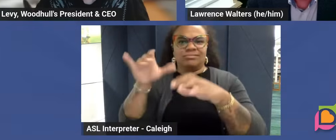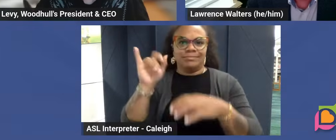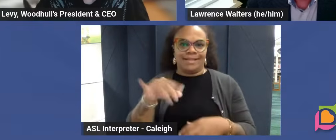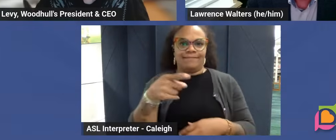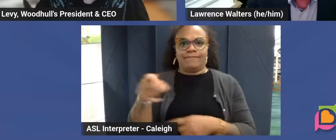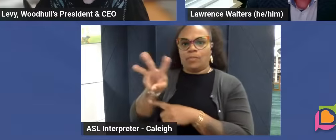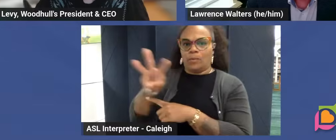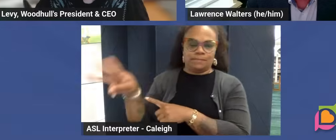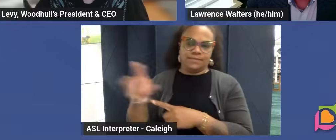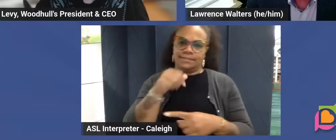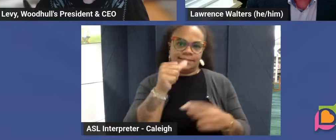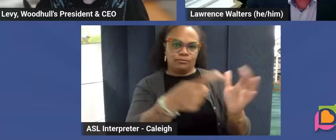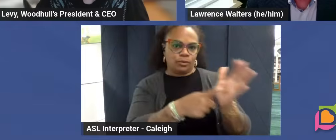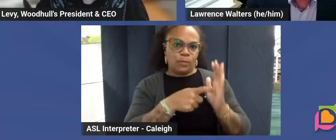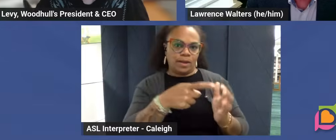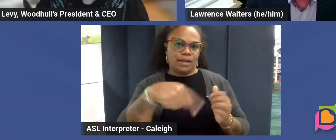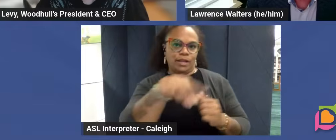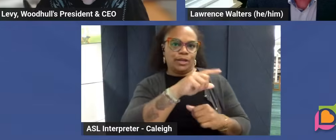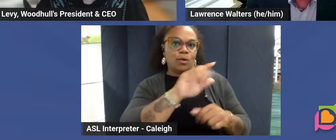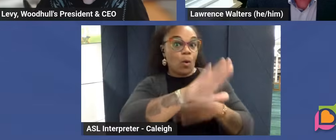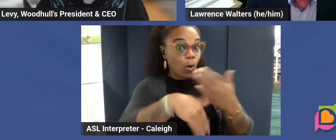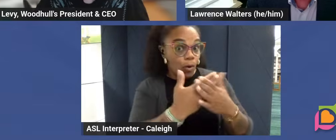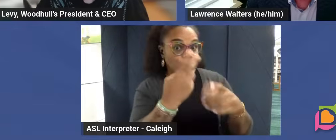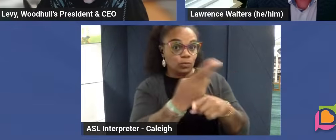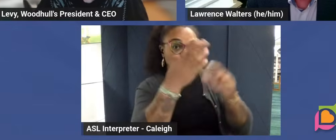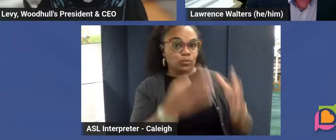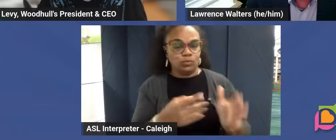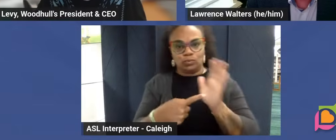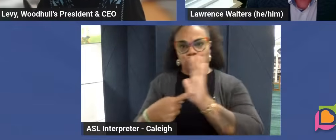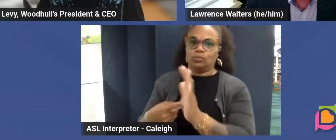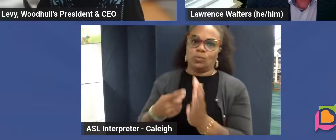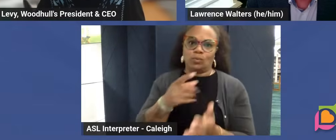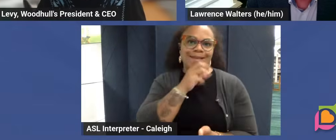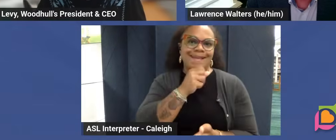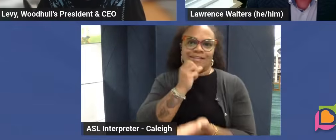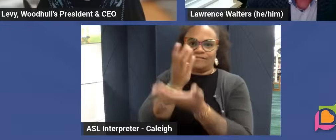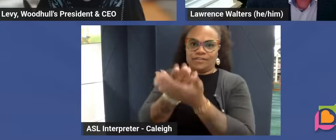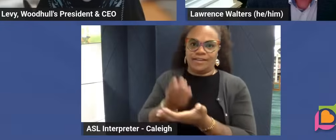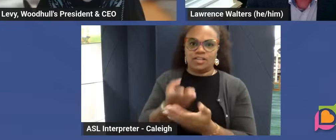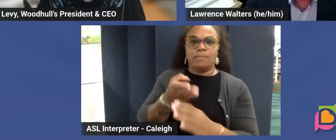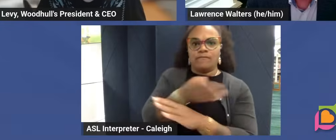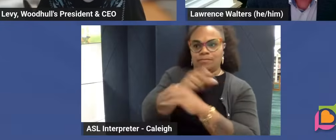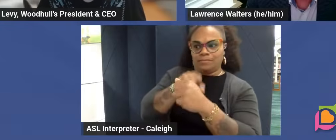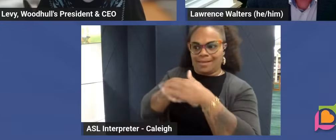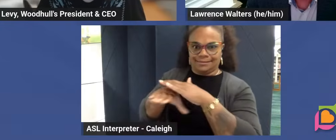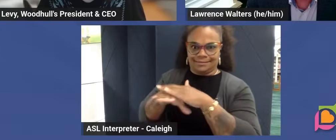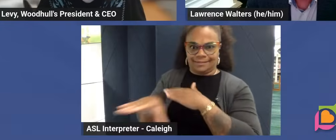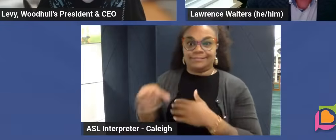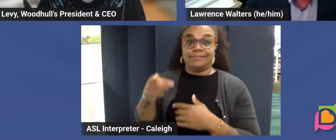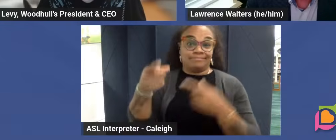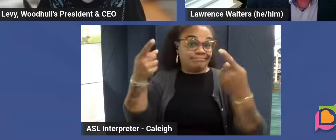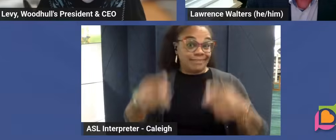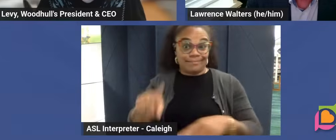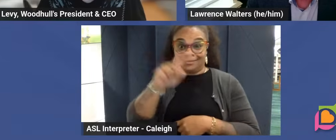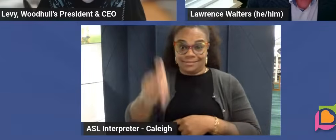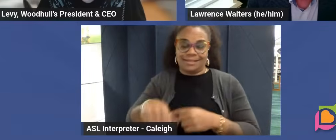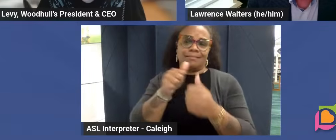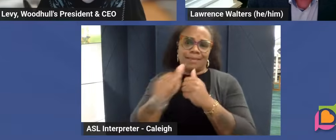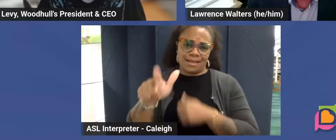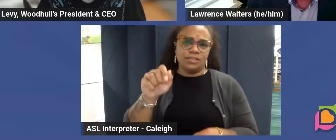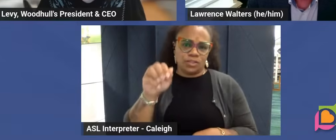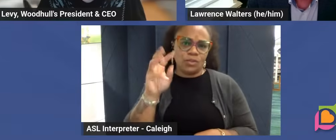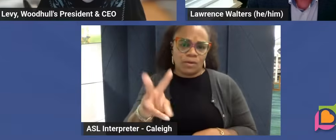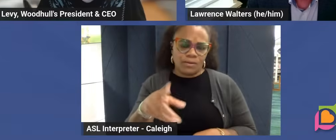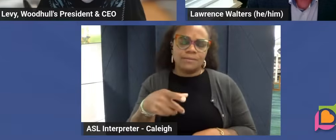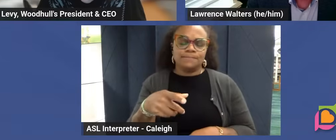of verifying all users before access. And so they passed a law in Texas. The law went